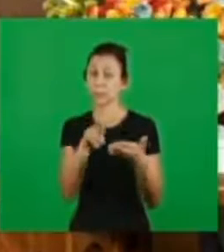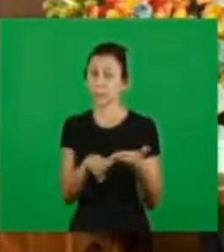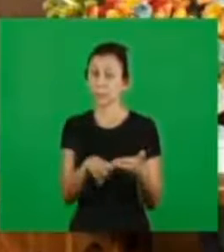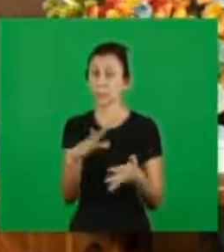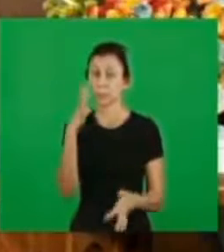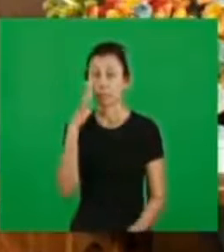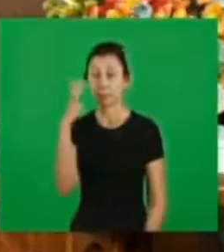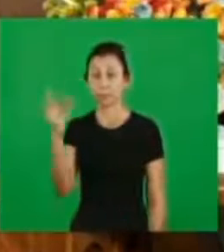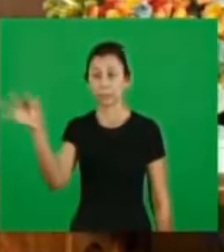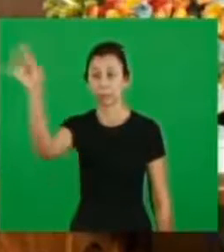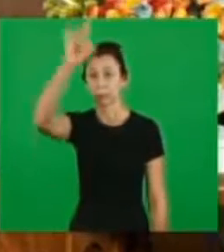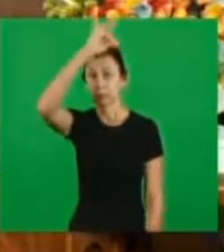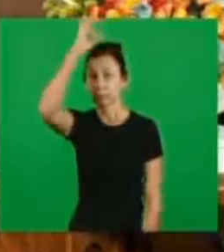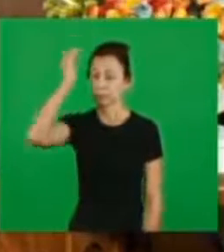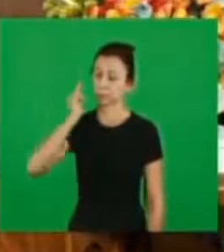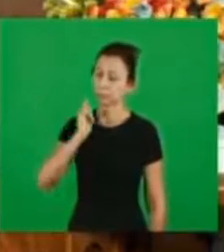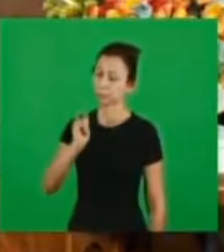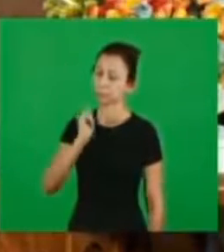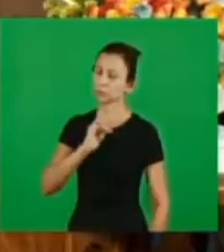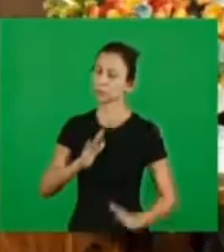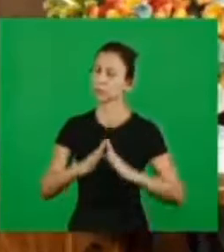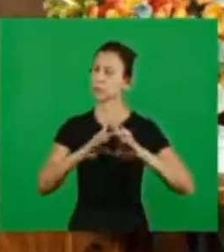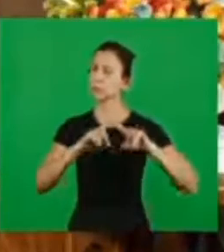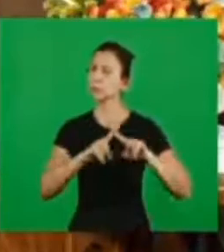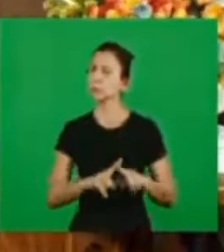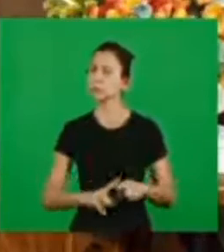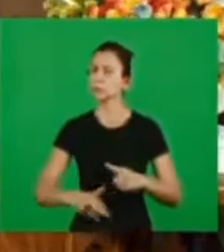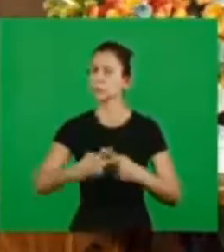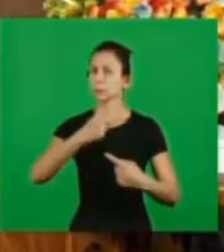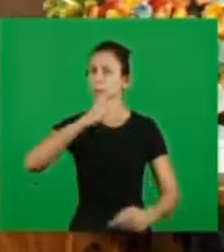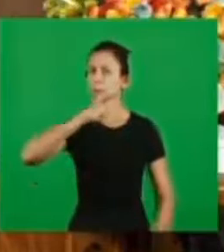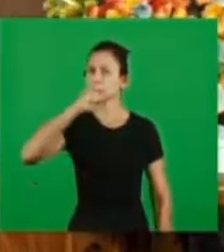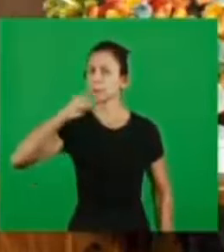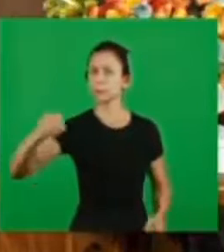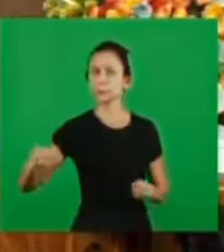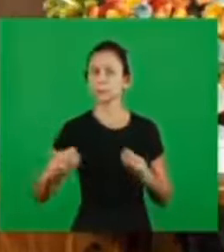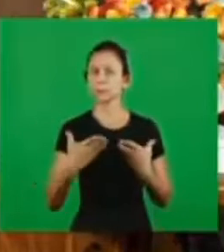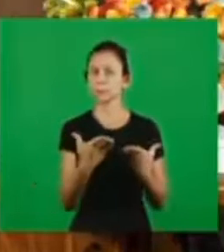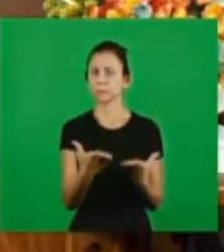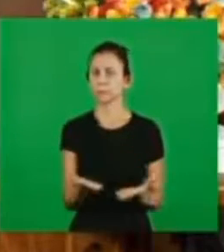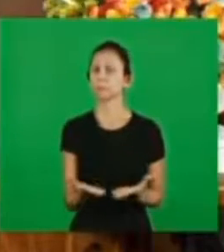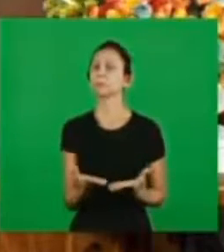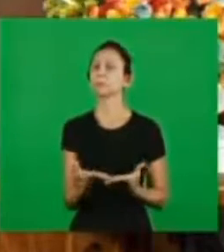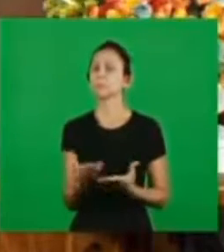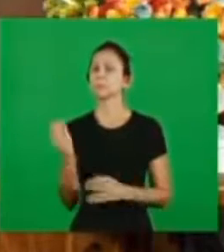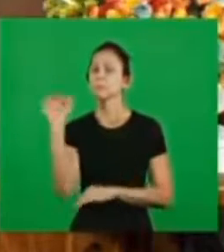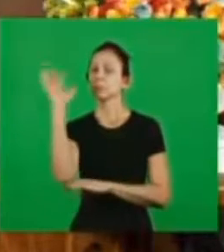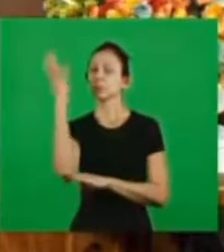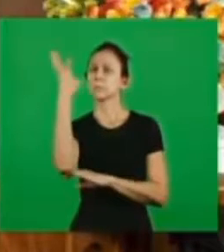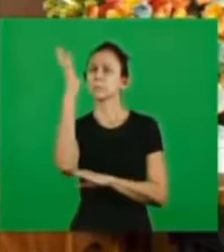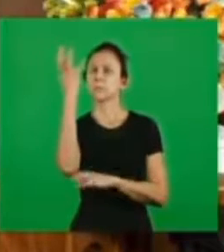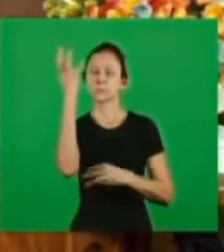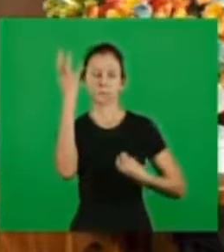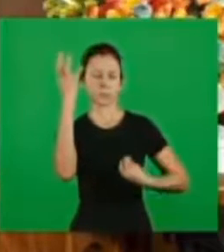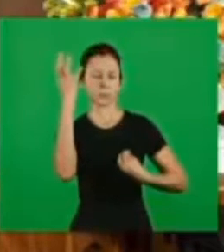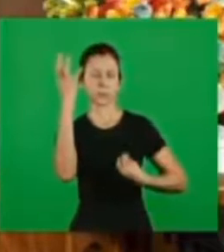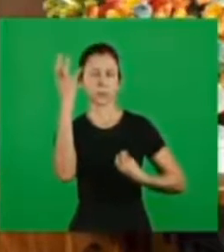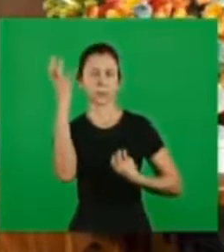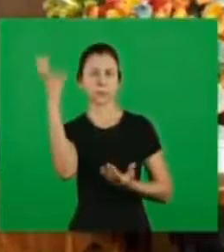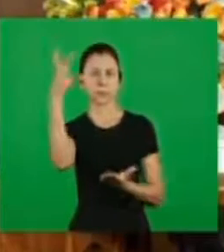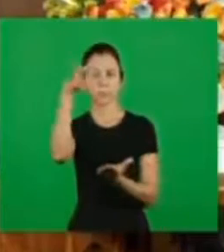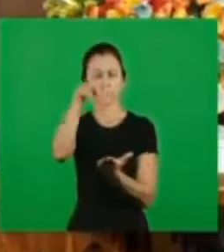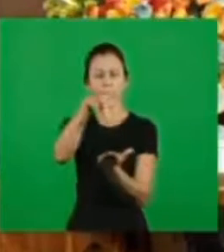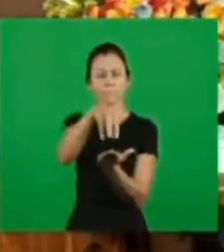hate the deeds of the Nicolaitans, which I also hate. He who has an